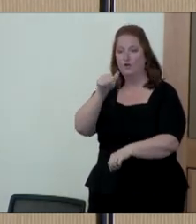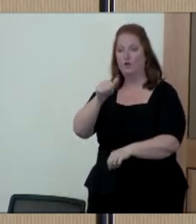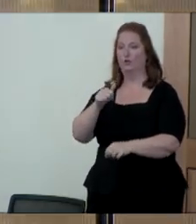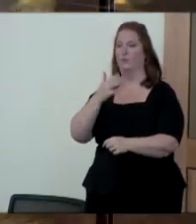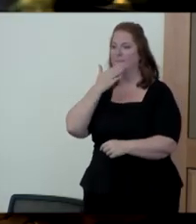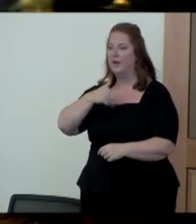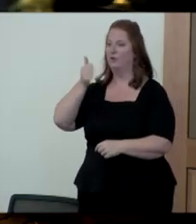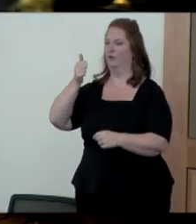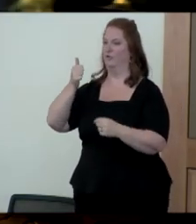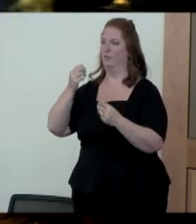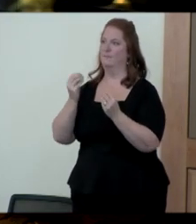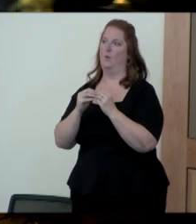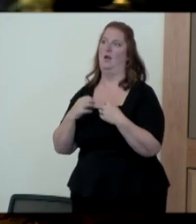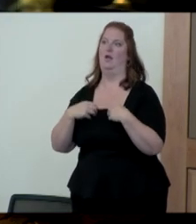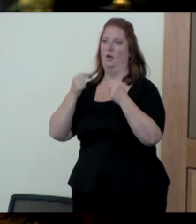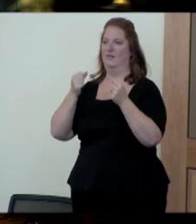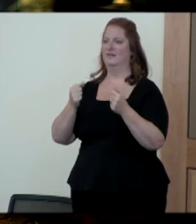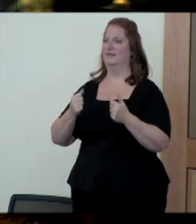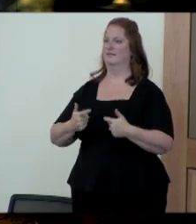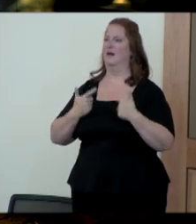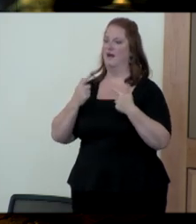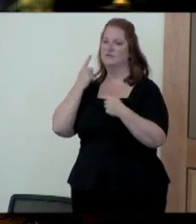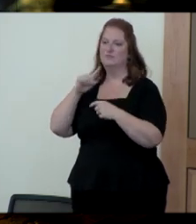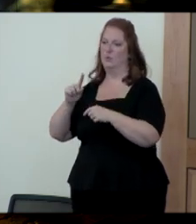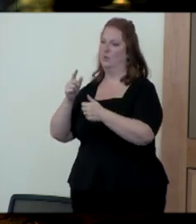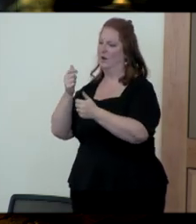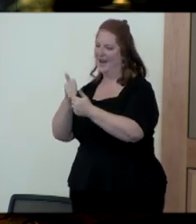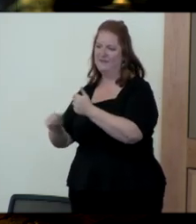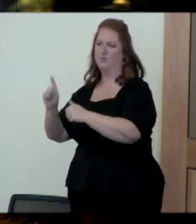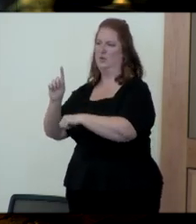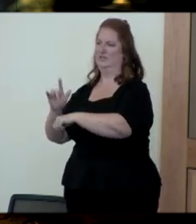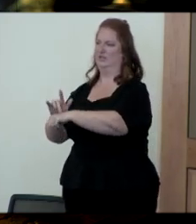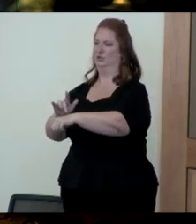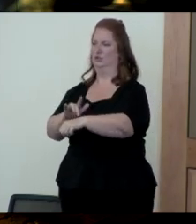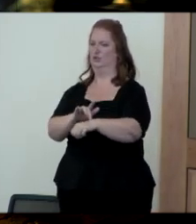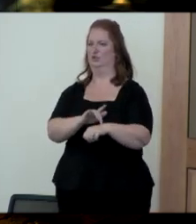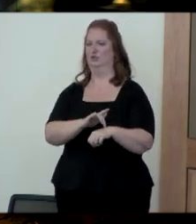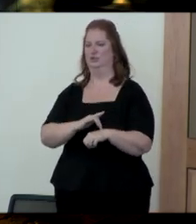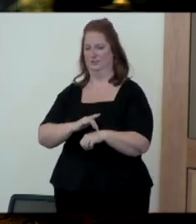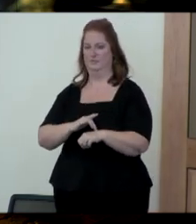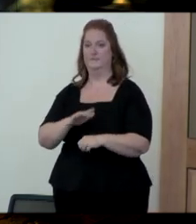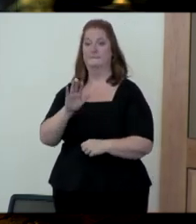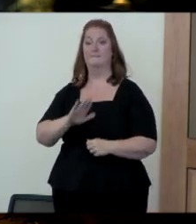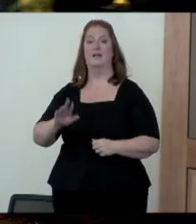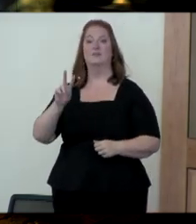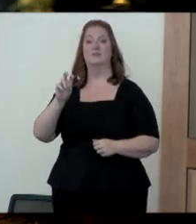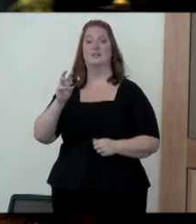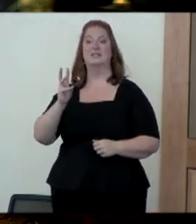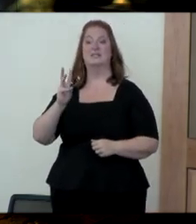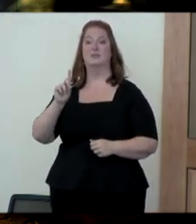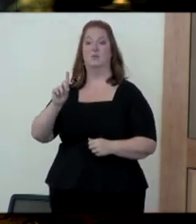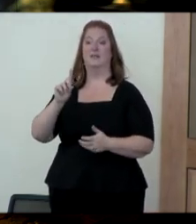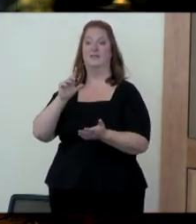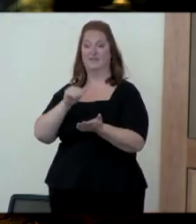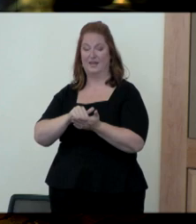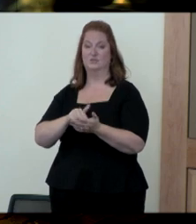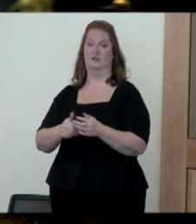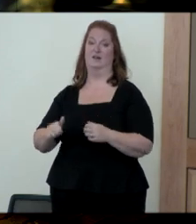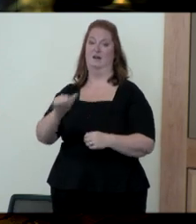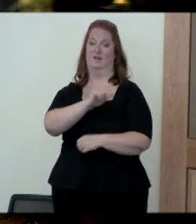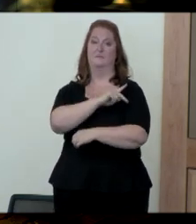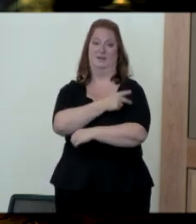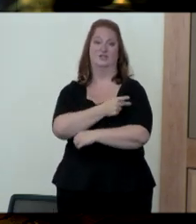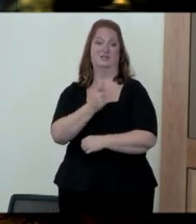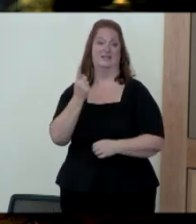healthier lives to everybody whose life we can touch, like Mr. D, and about 261,000 other patients last